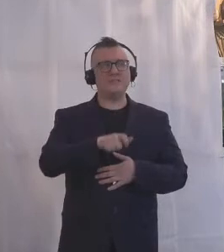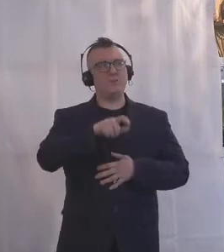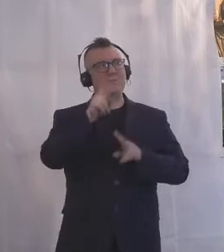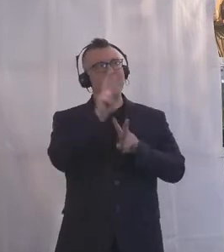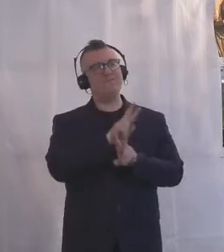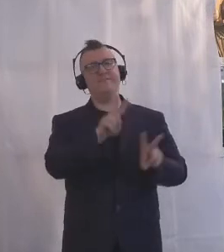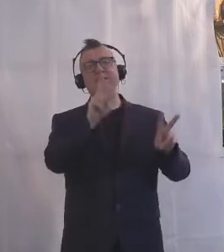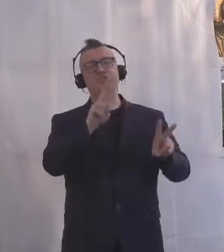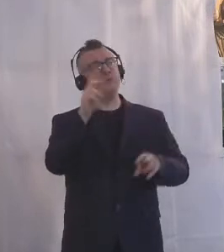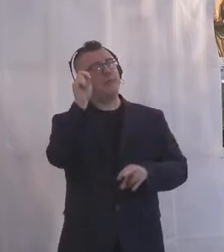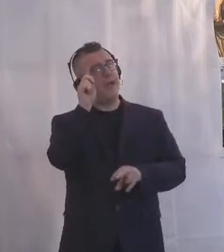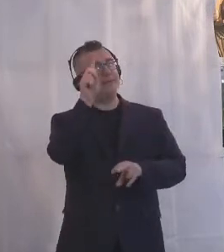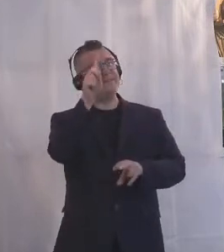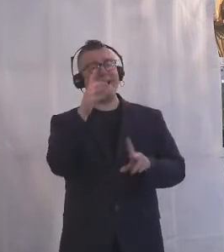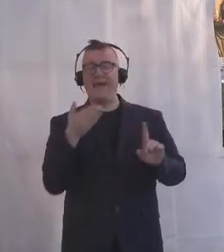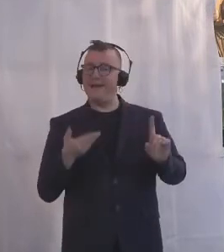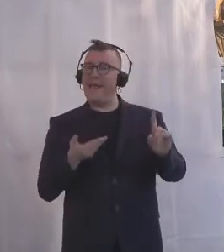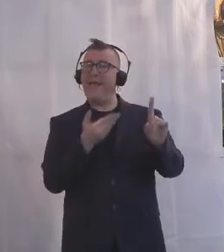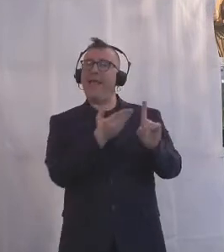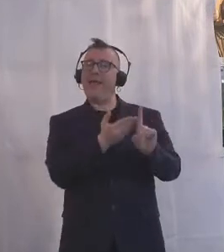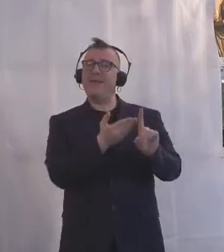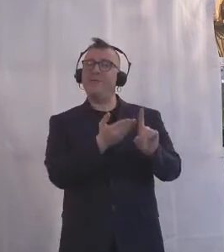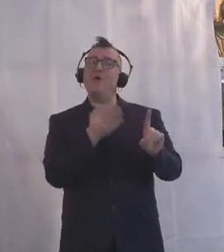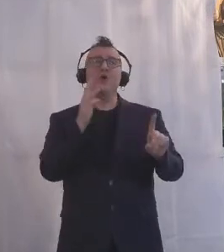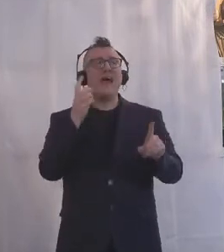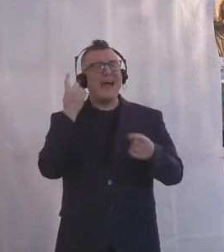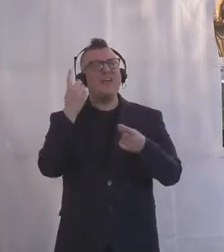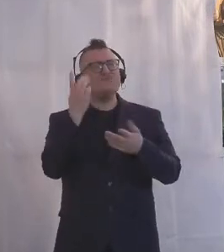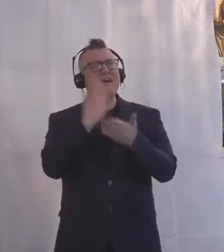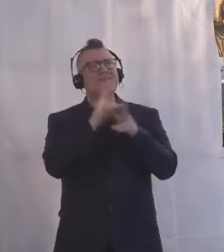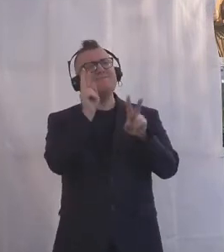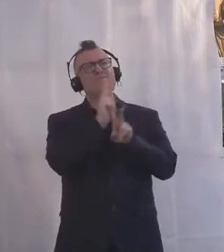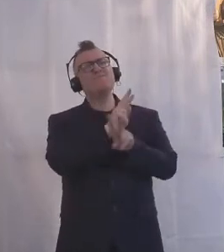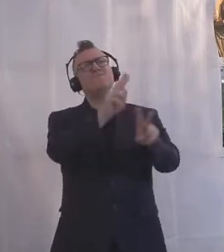because you are a visionary. You see into the future, and you